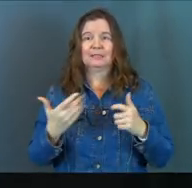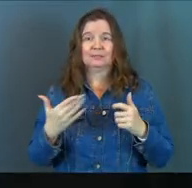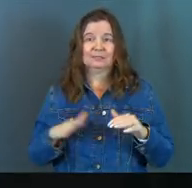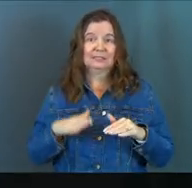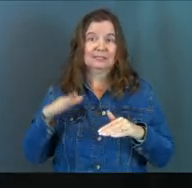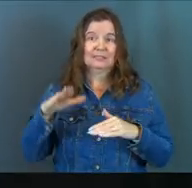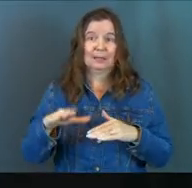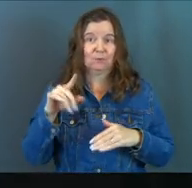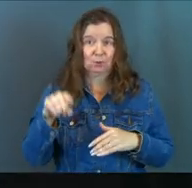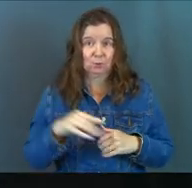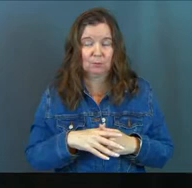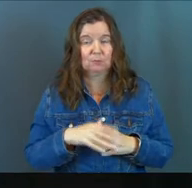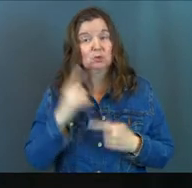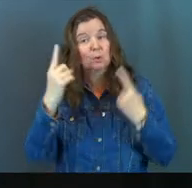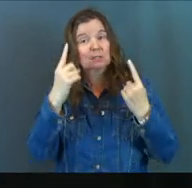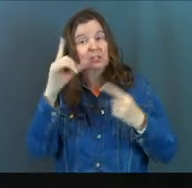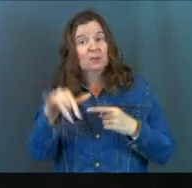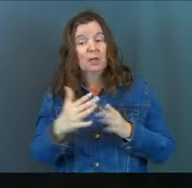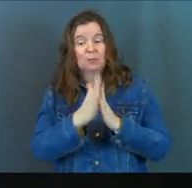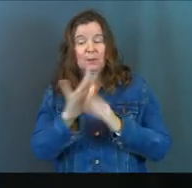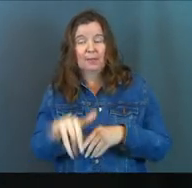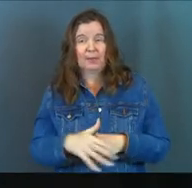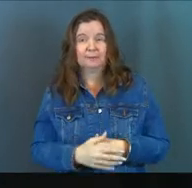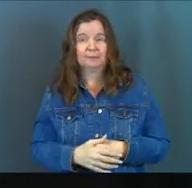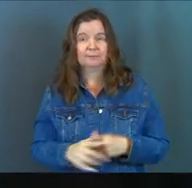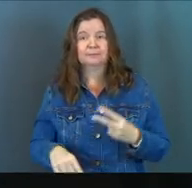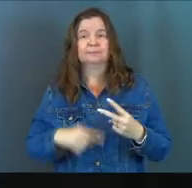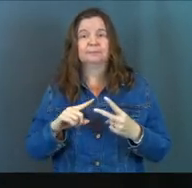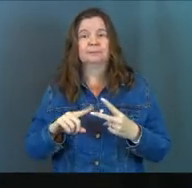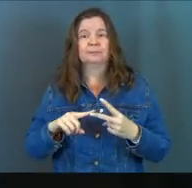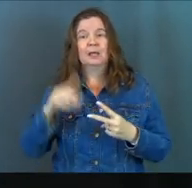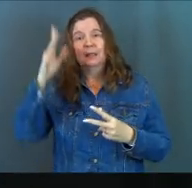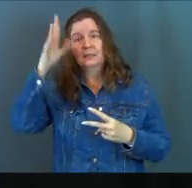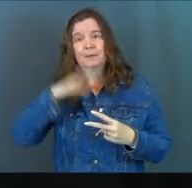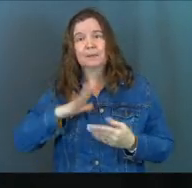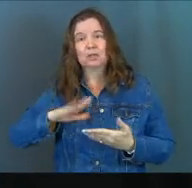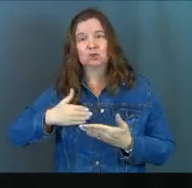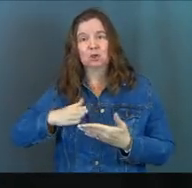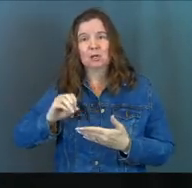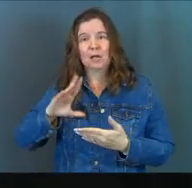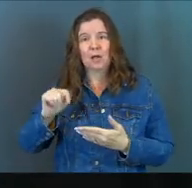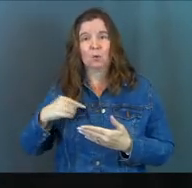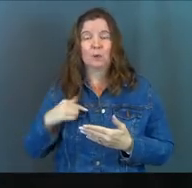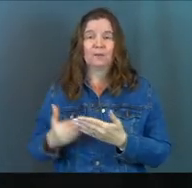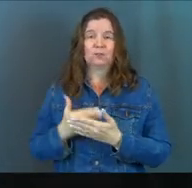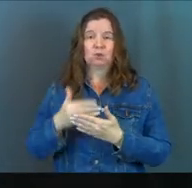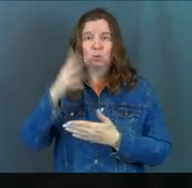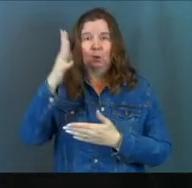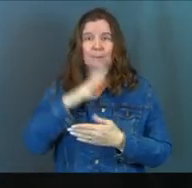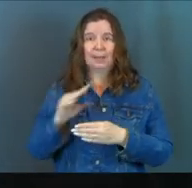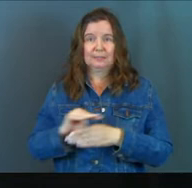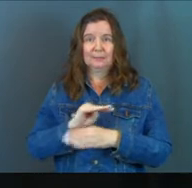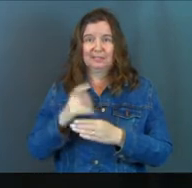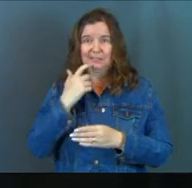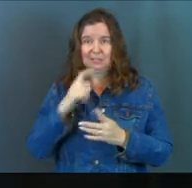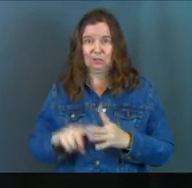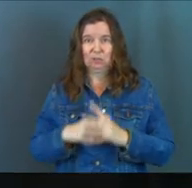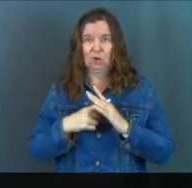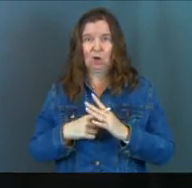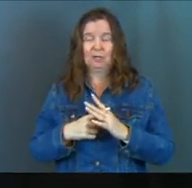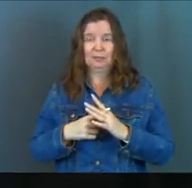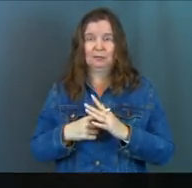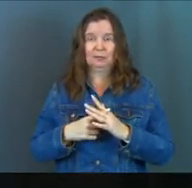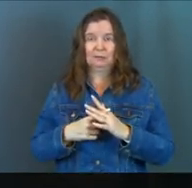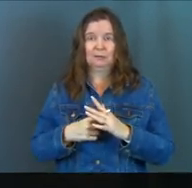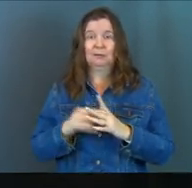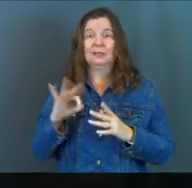you. Consider it. Pray about it. Next, the men's cookout. We've got a brand new men's ministry that is starting